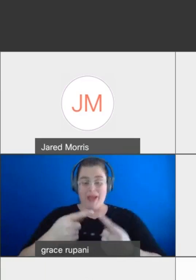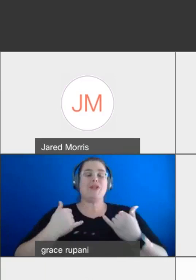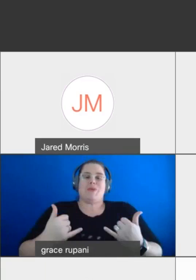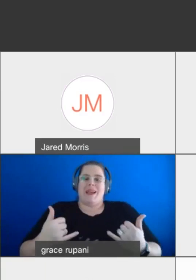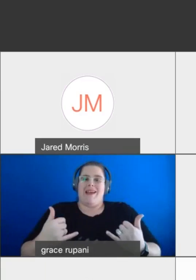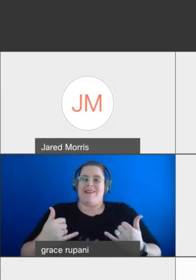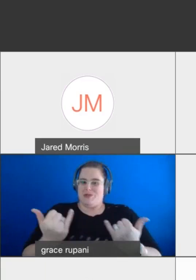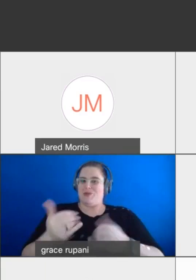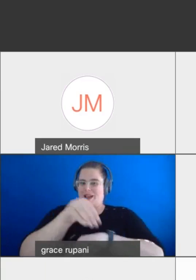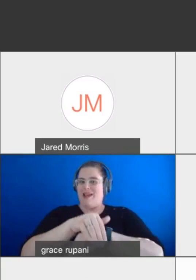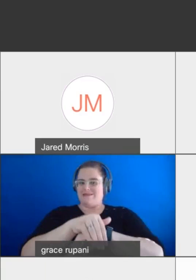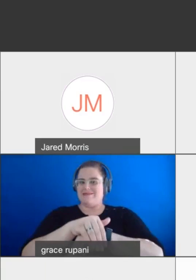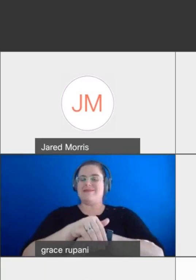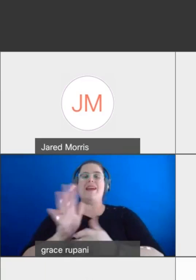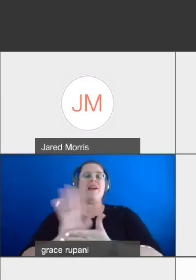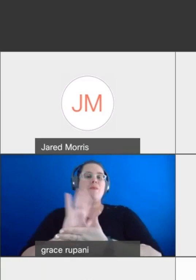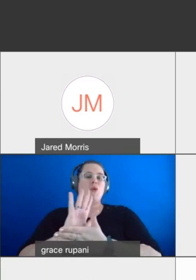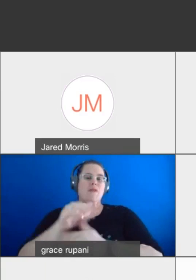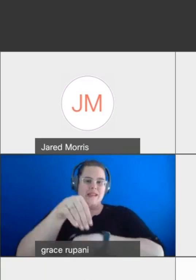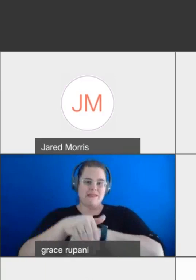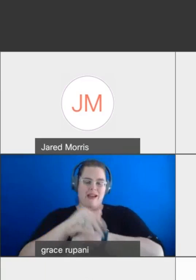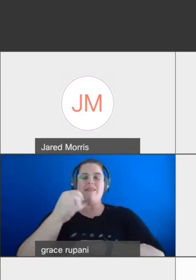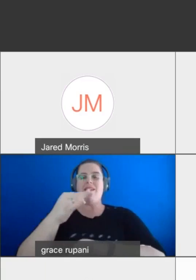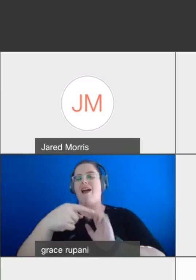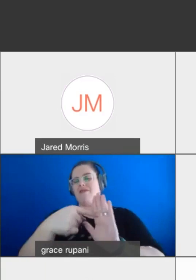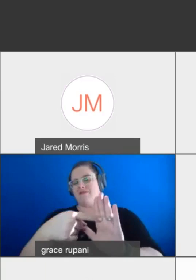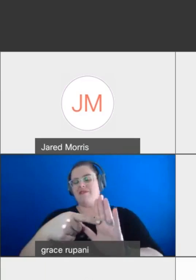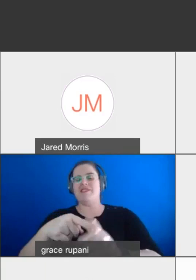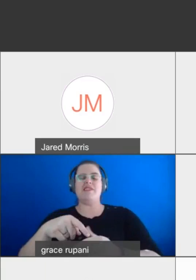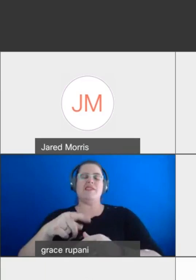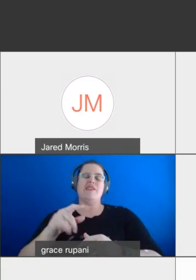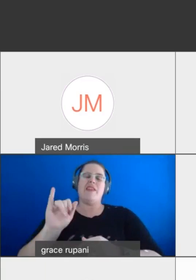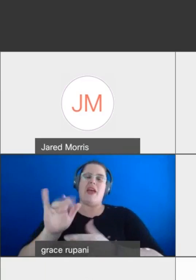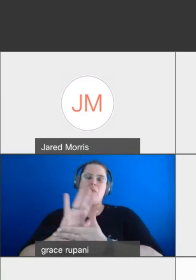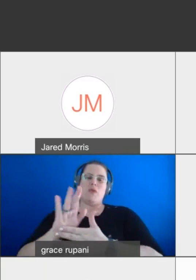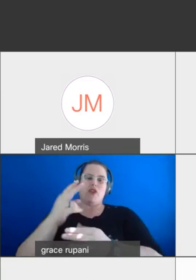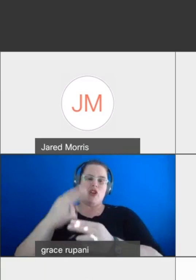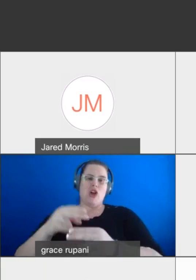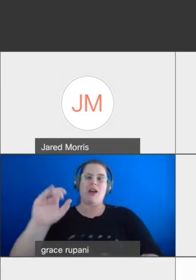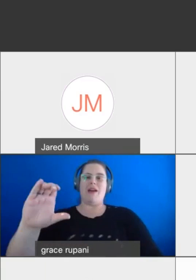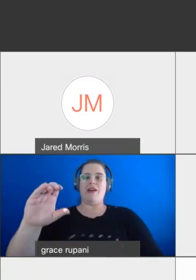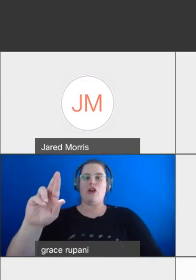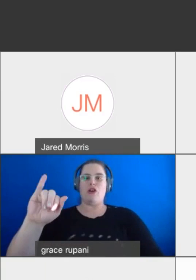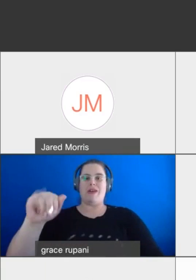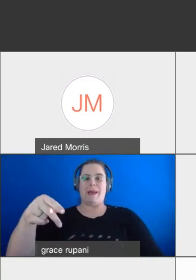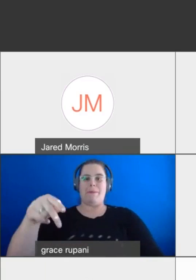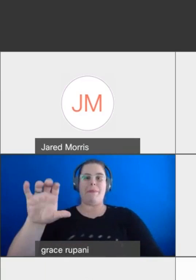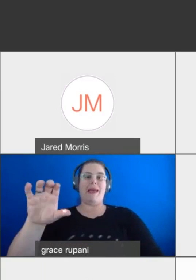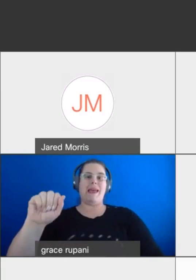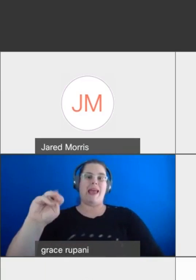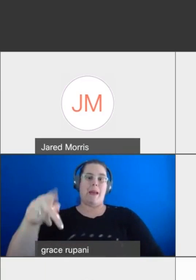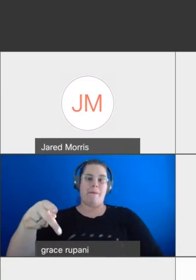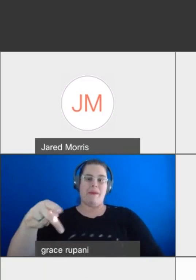when they will be having a showing of Crip Camp, the movie, which I highly recommend. It's a